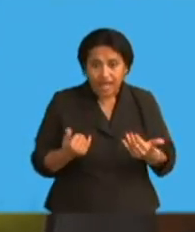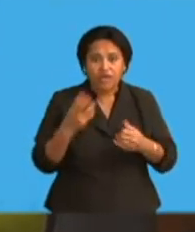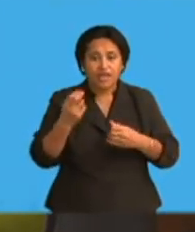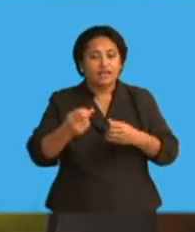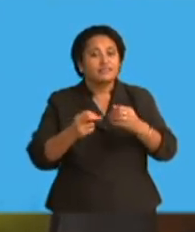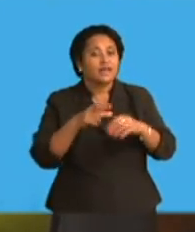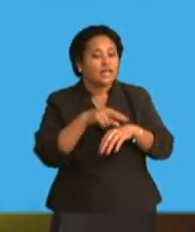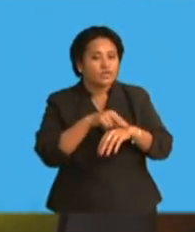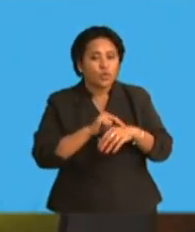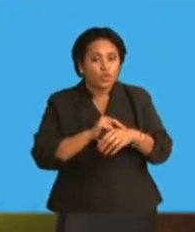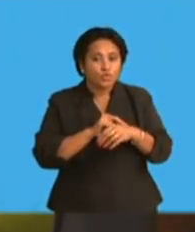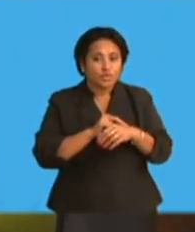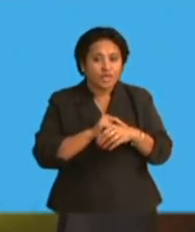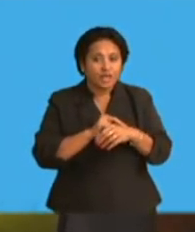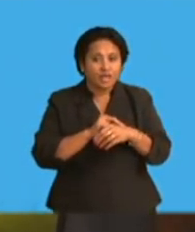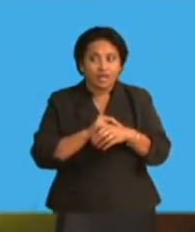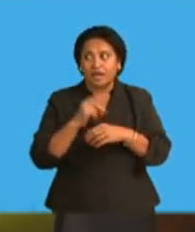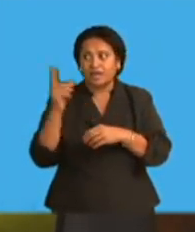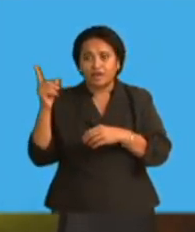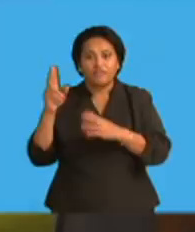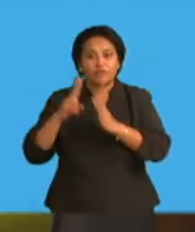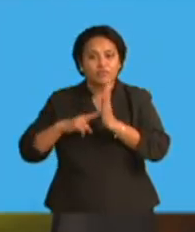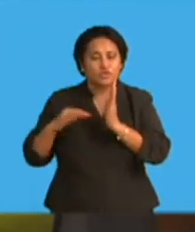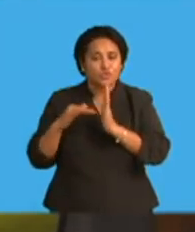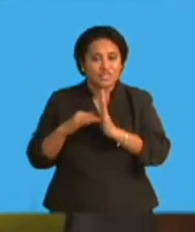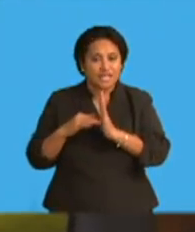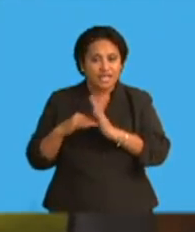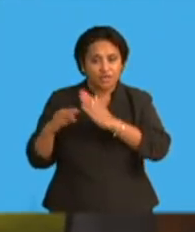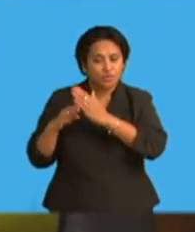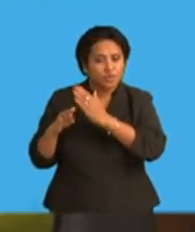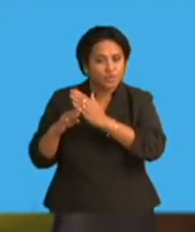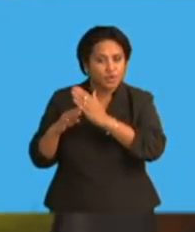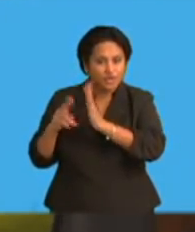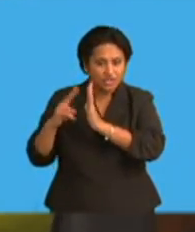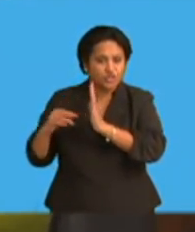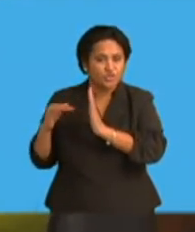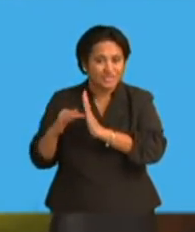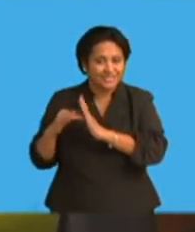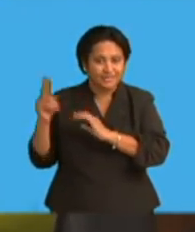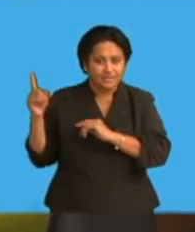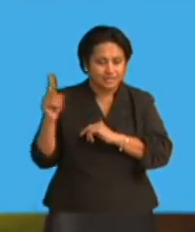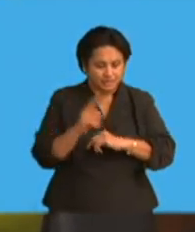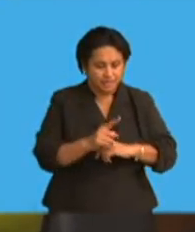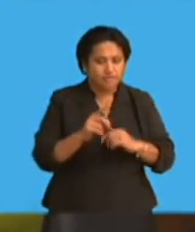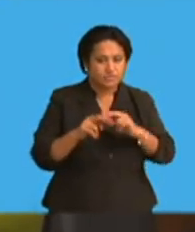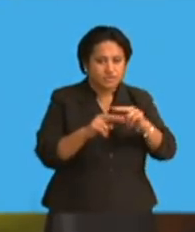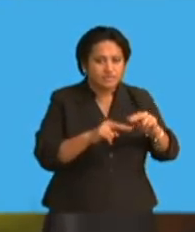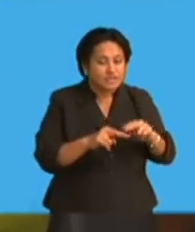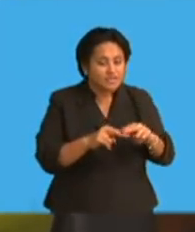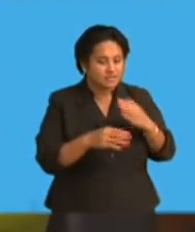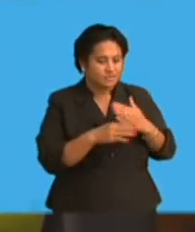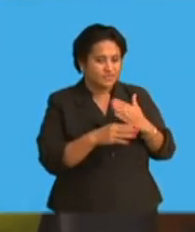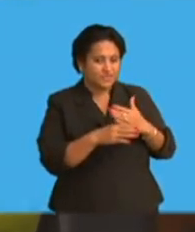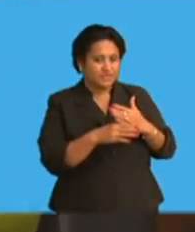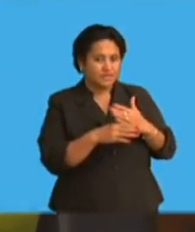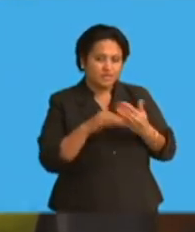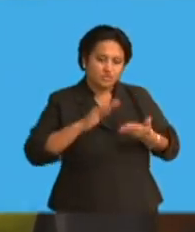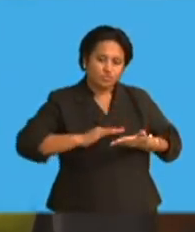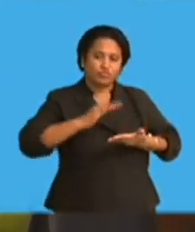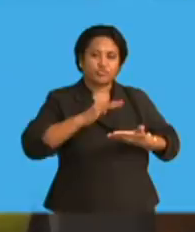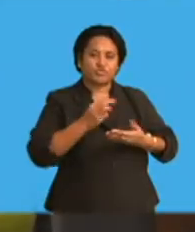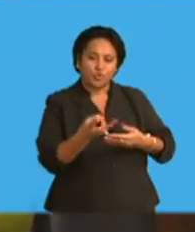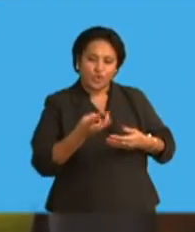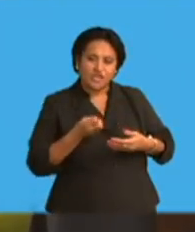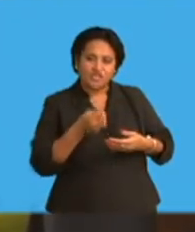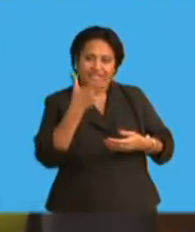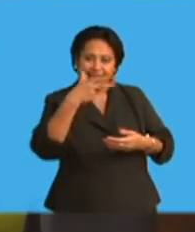in New Zealand. We've invested in him. There are a lot more other doctors that we're investing in. We're giving up, they increased their salaries up to 80%. We're doing